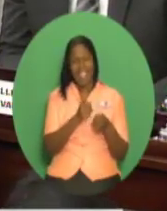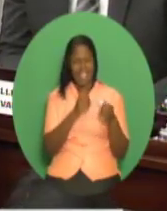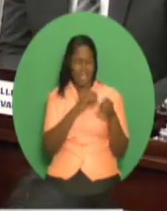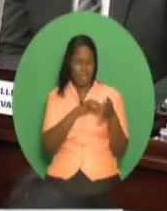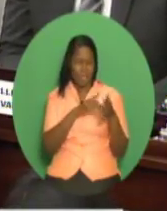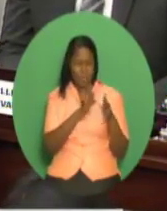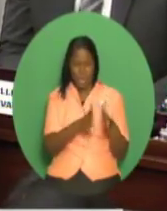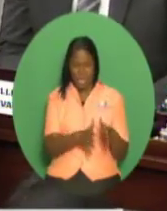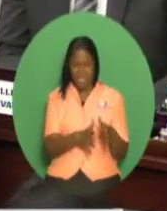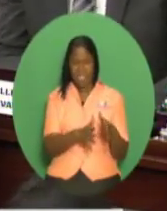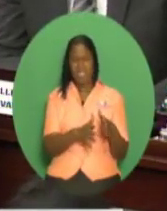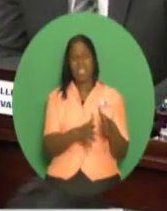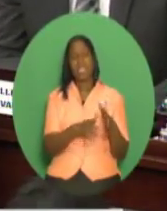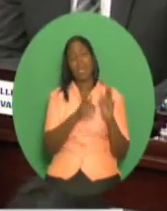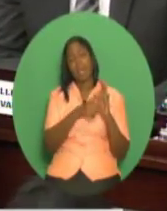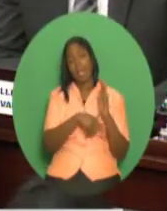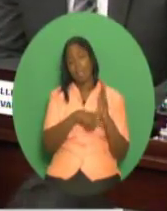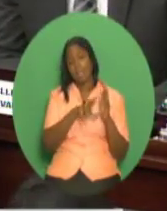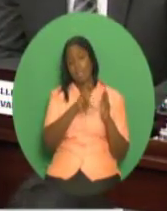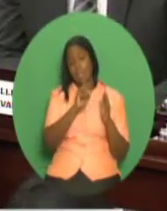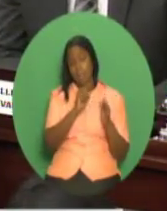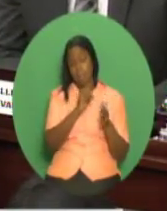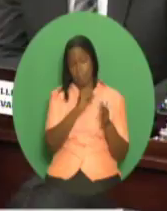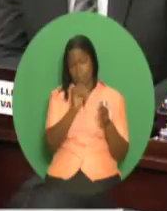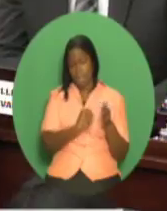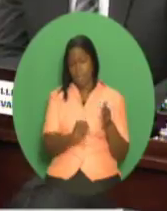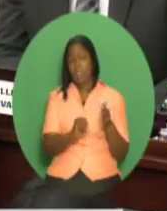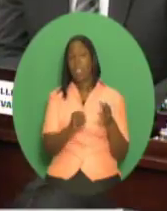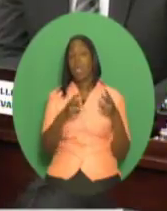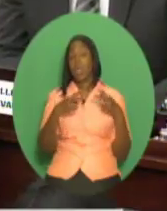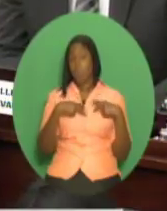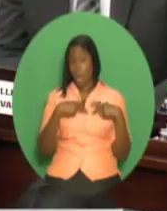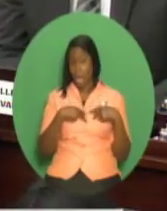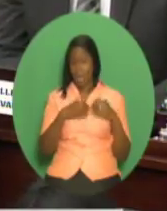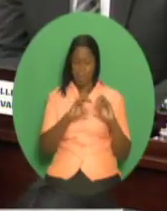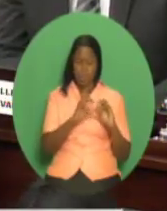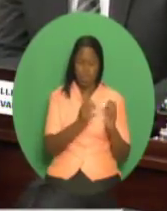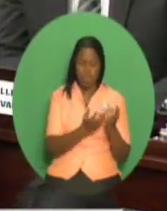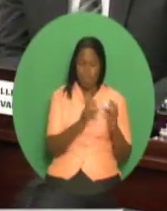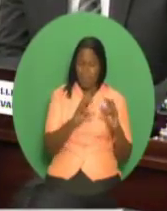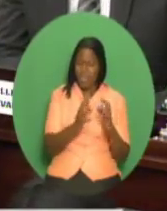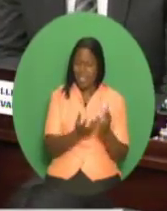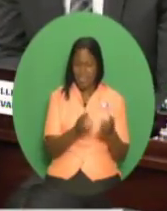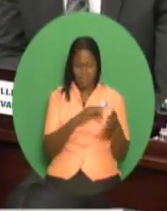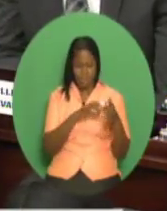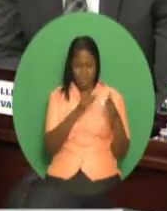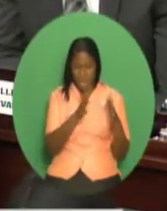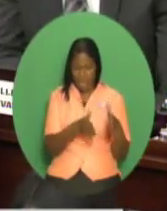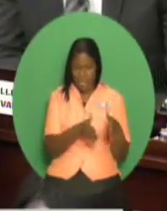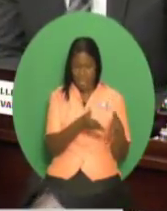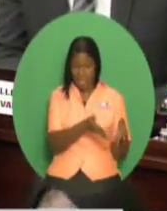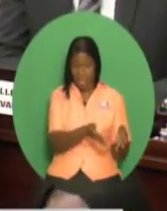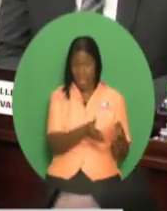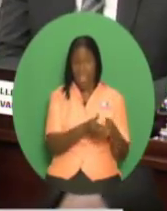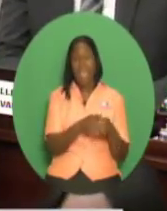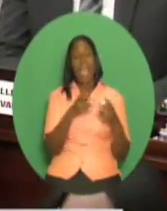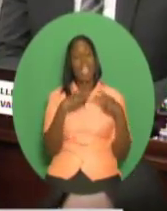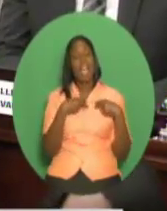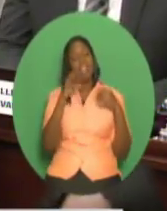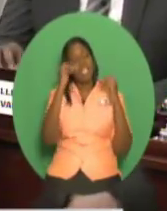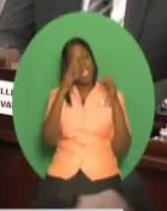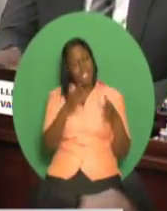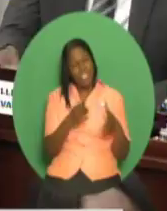Teachers have been adequately trained and prepared to deal with these students so that they can give them the necessary